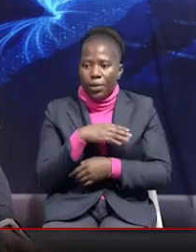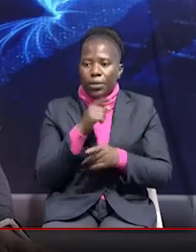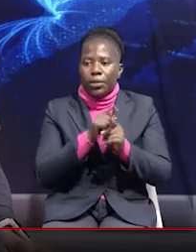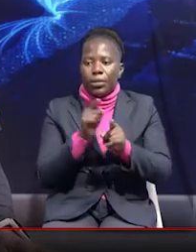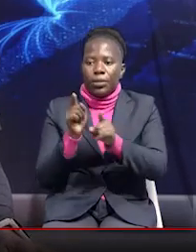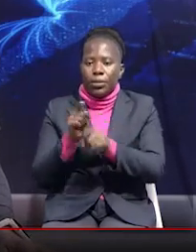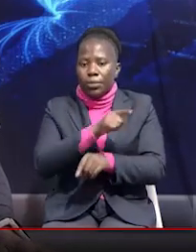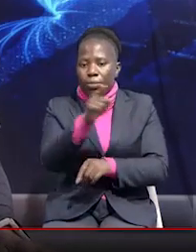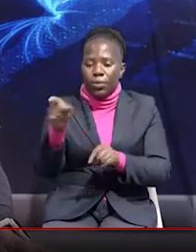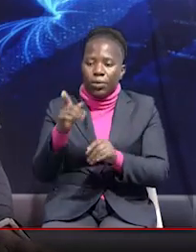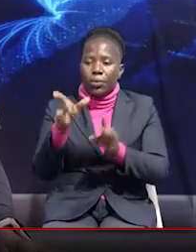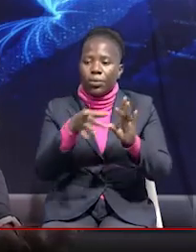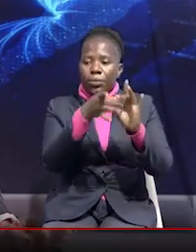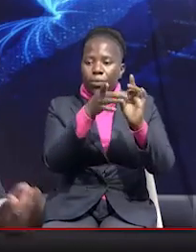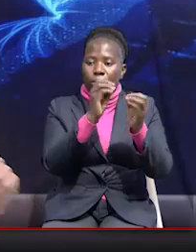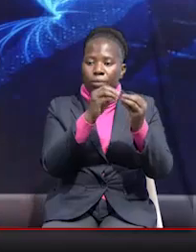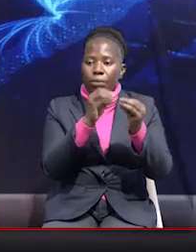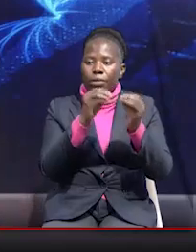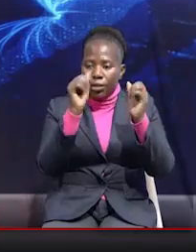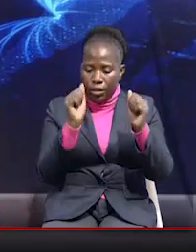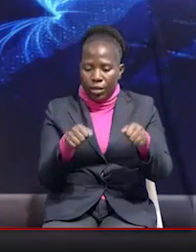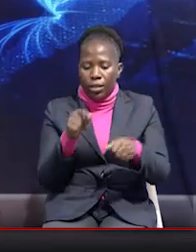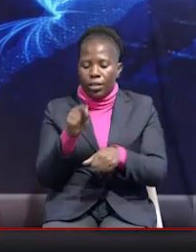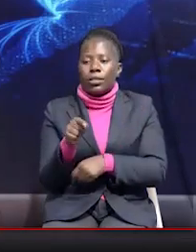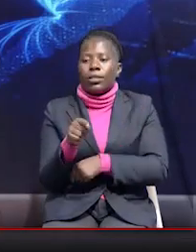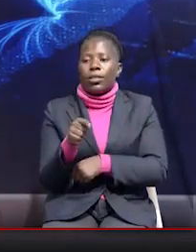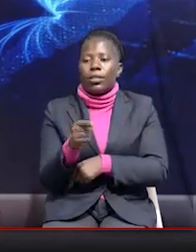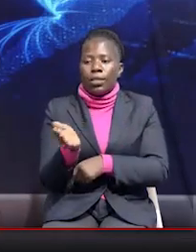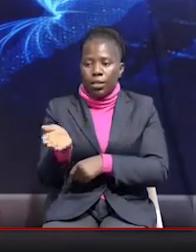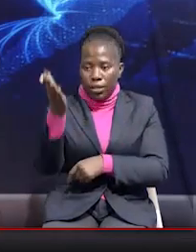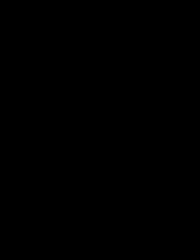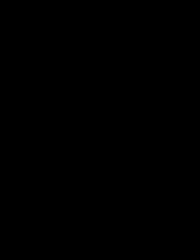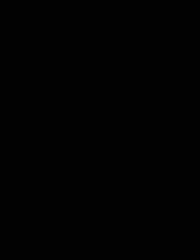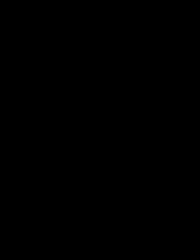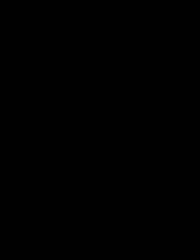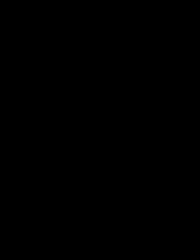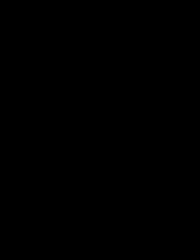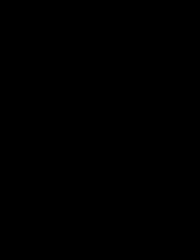of the successful narrative of the economic story. This is the update. Do stay tuned.